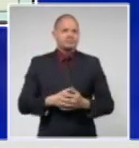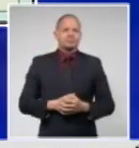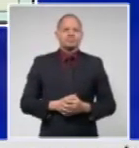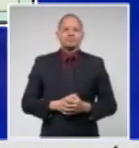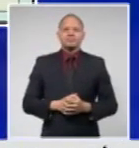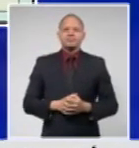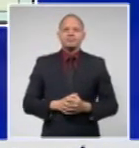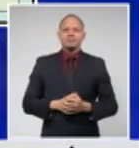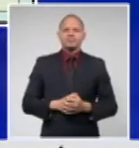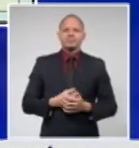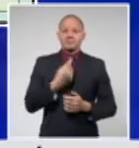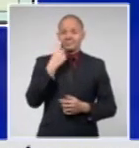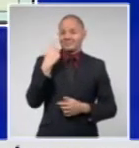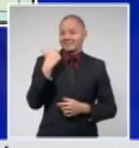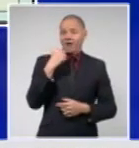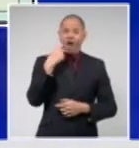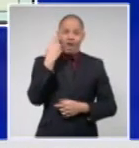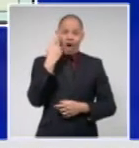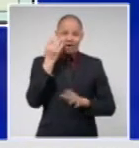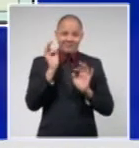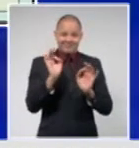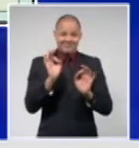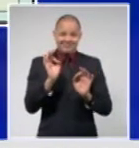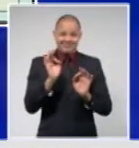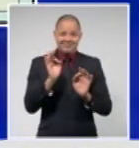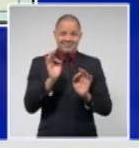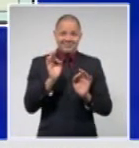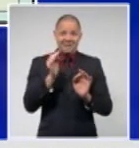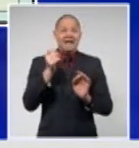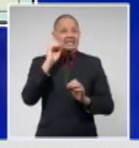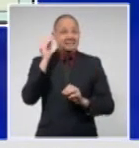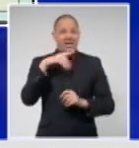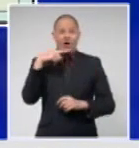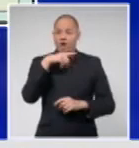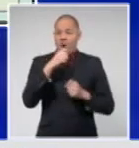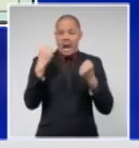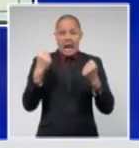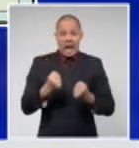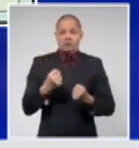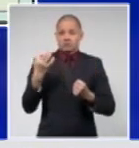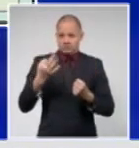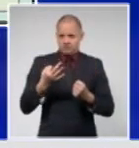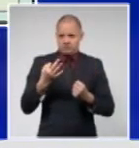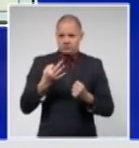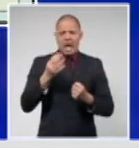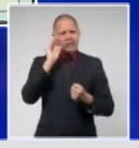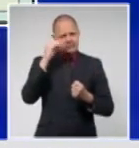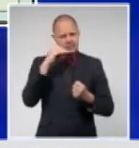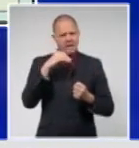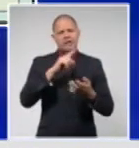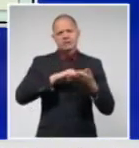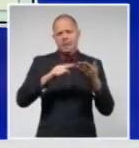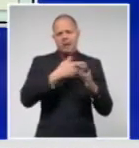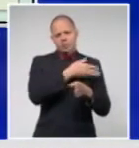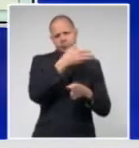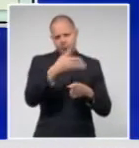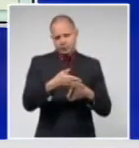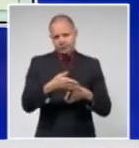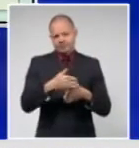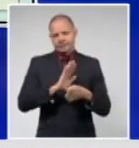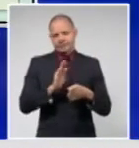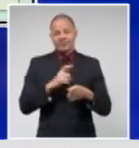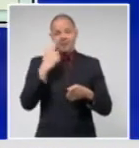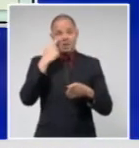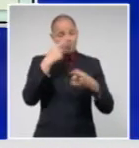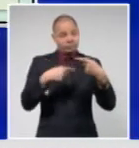the United States continues to top the list of countries worst affected by the pandemic, with